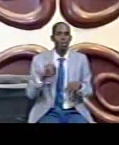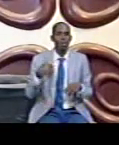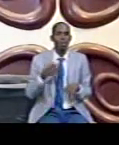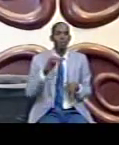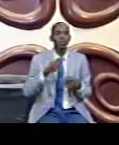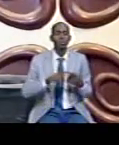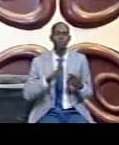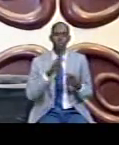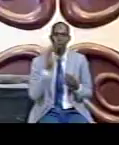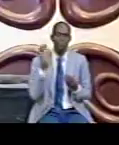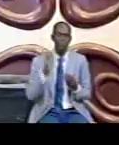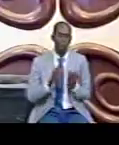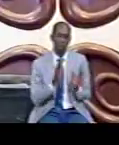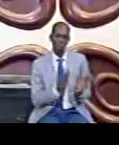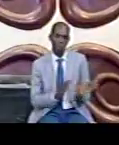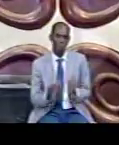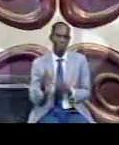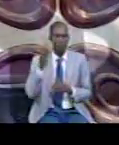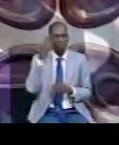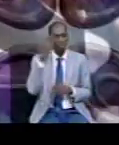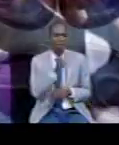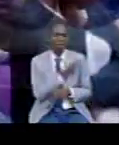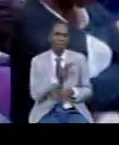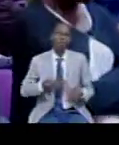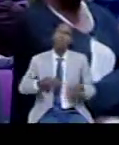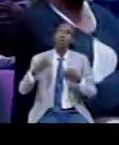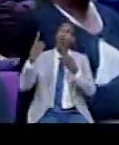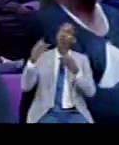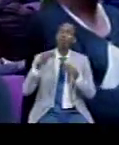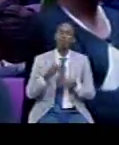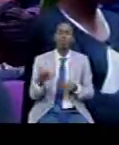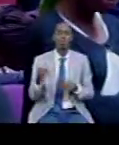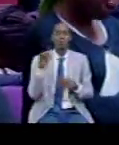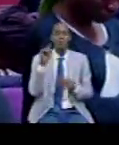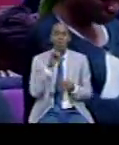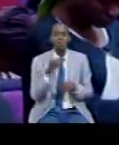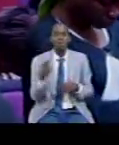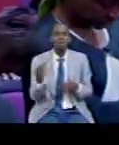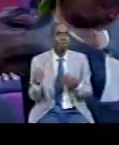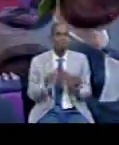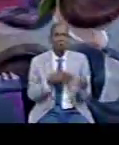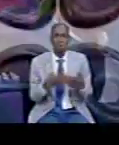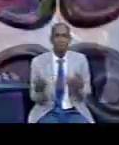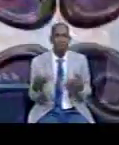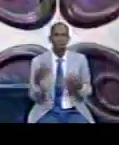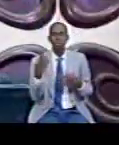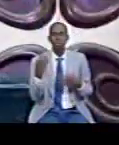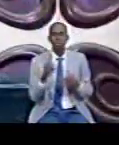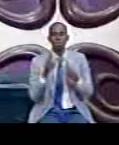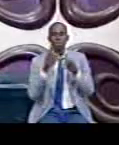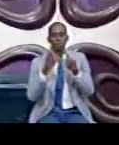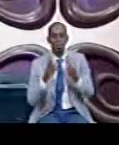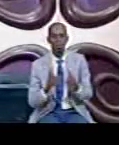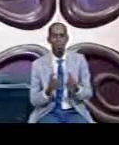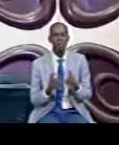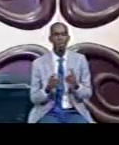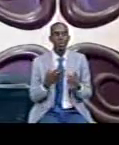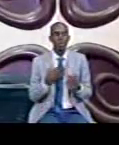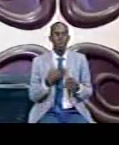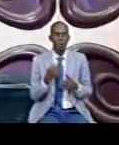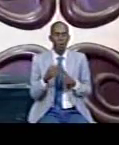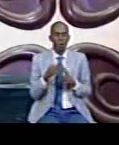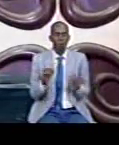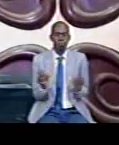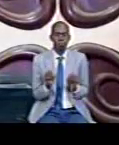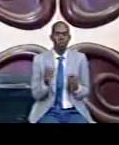Lord. Therefore, no matter what trial, no matter what threat coming from the devil, make up